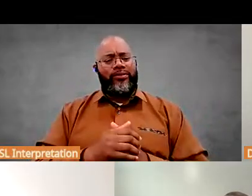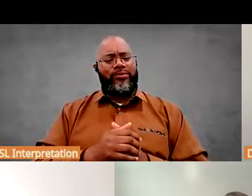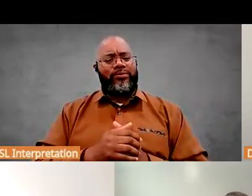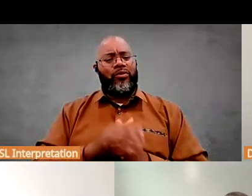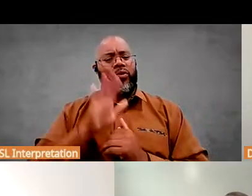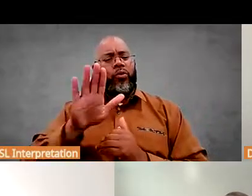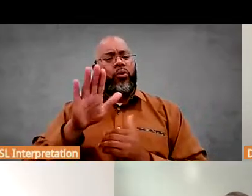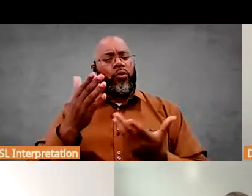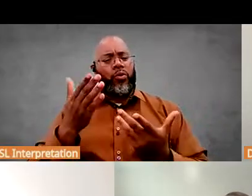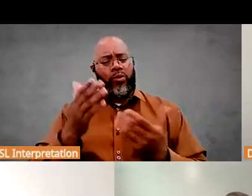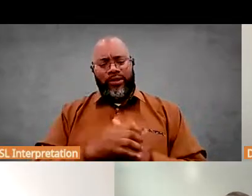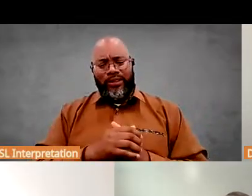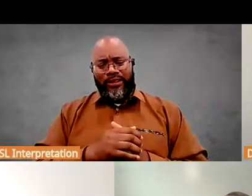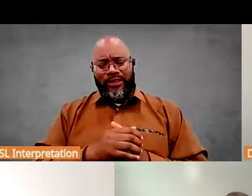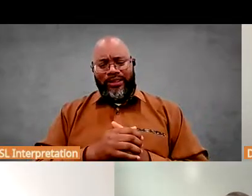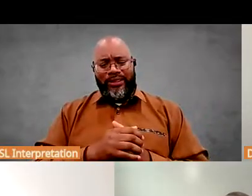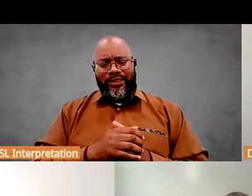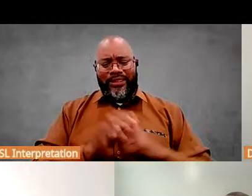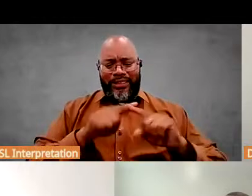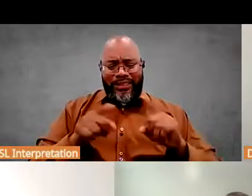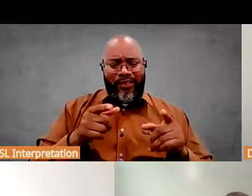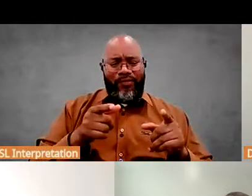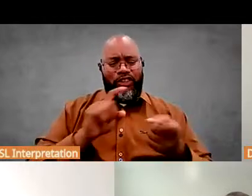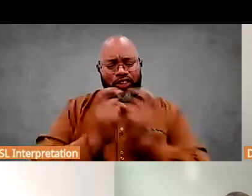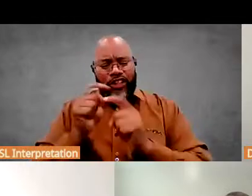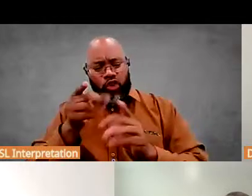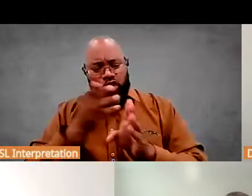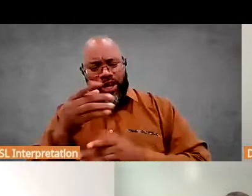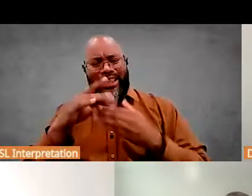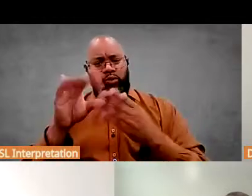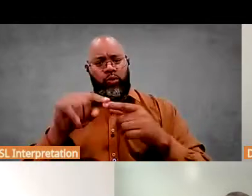key transitions in your career that led you to where you are now?